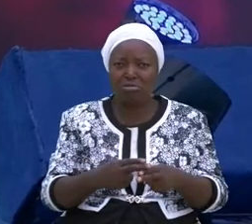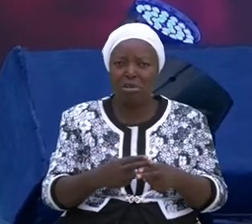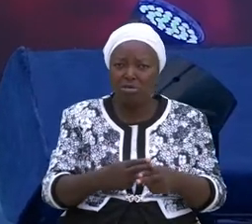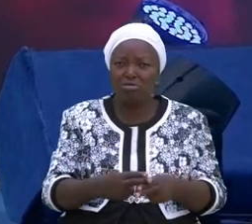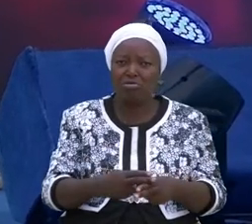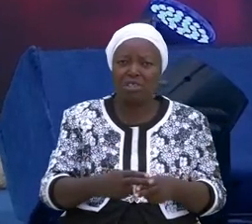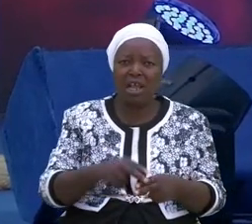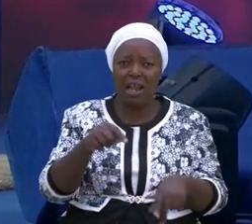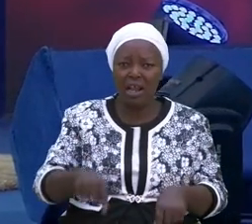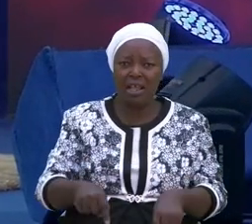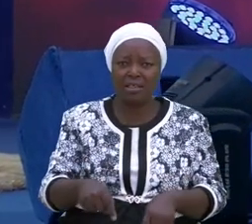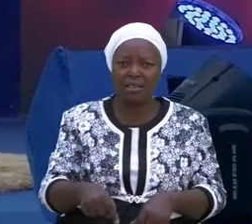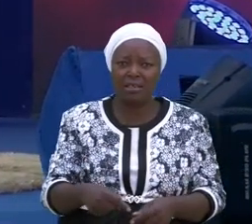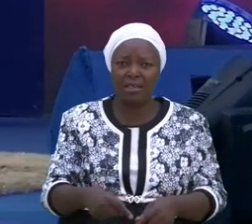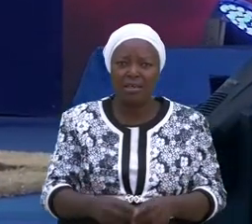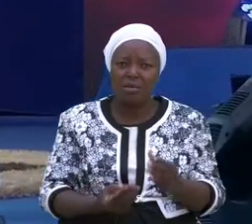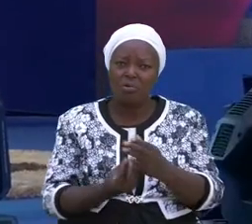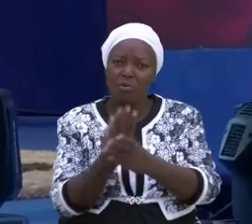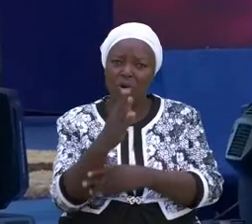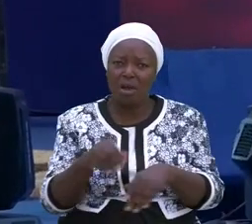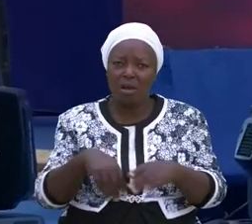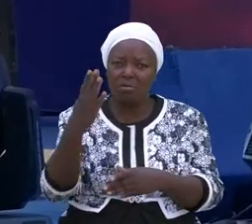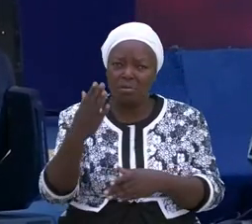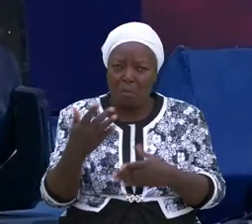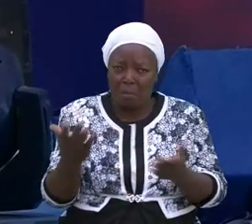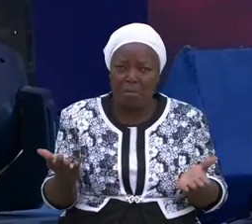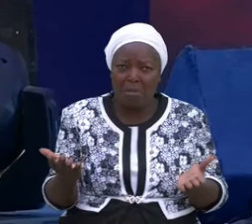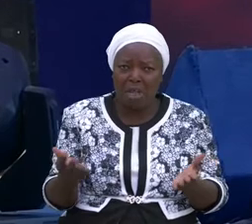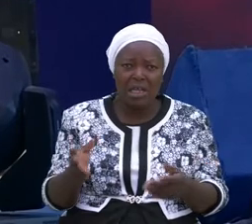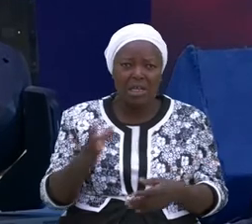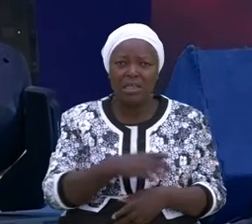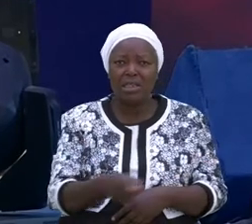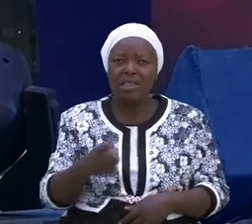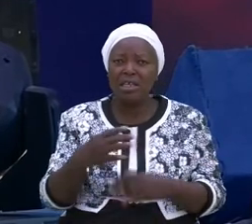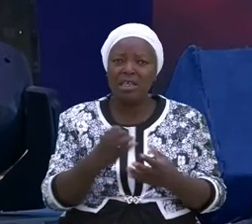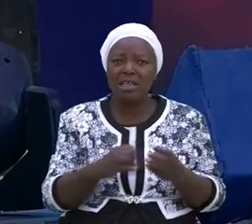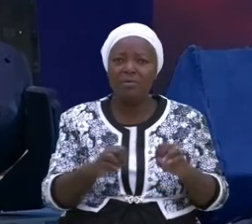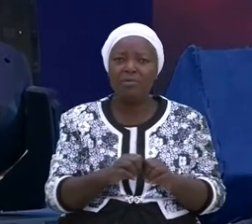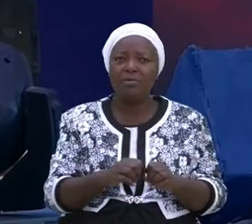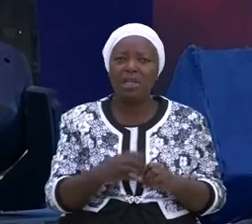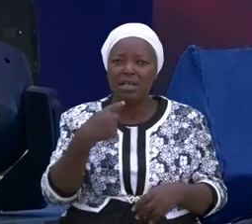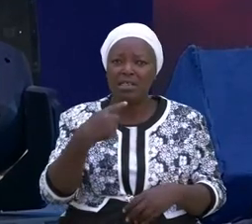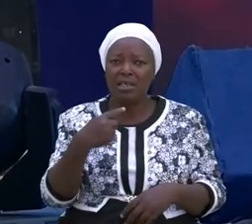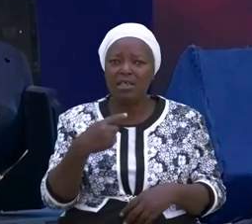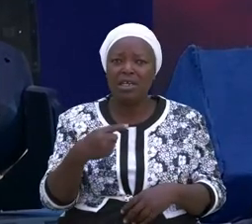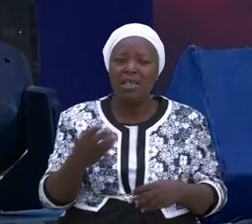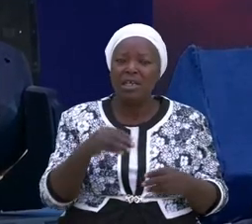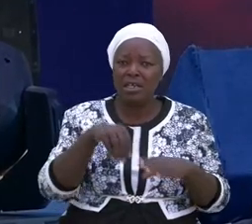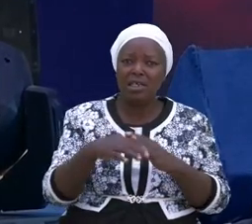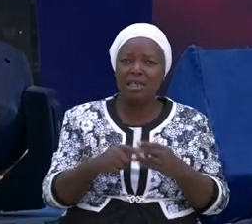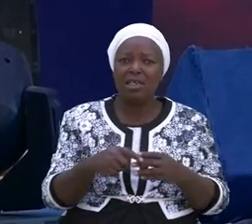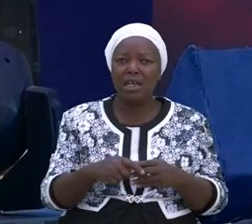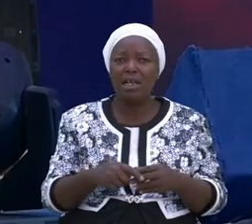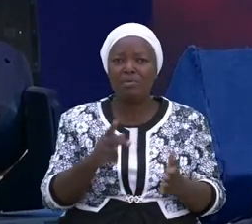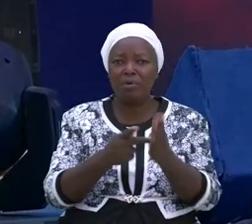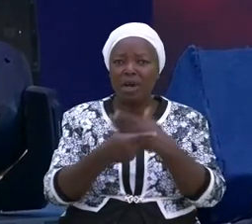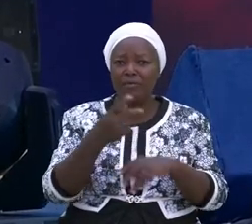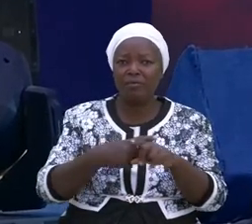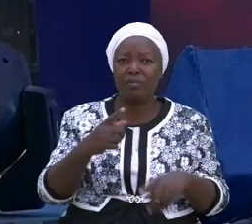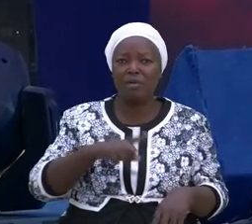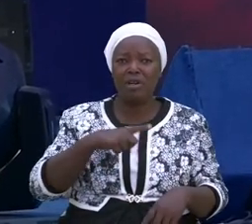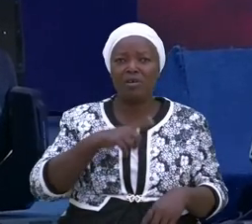even said in the previous crusade from Lagos that 4 dead people rose from the